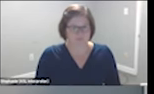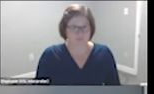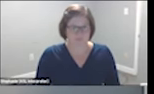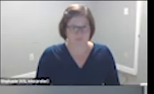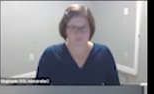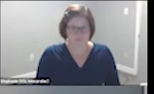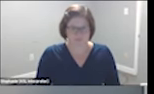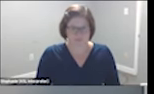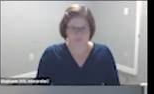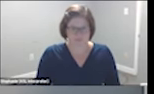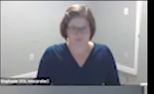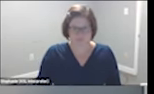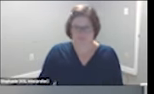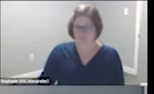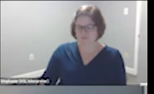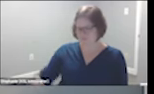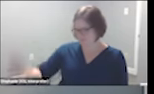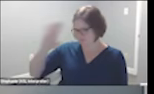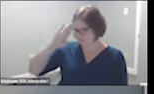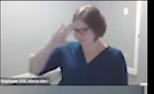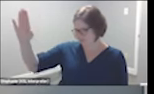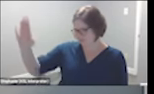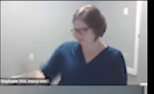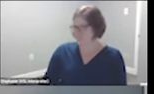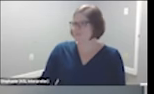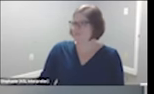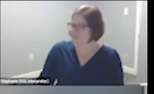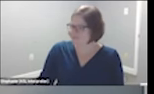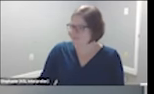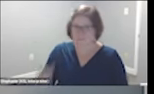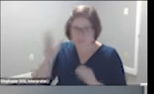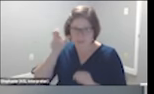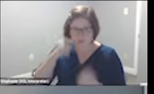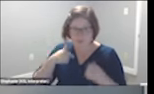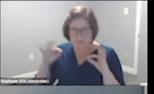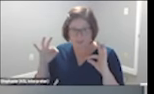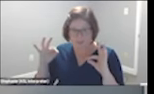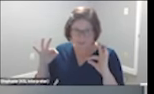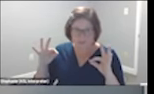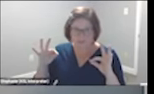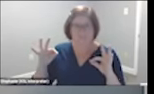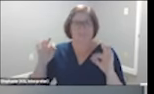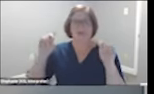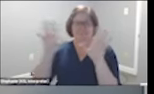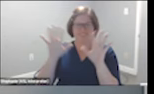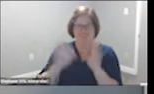Hello. Can you hear me? Is that Yes, Yes. it's working. Okay, sorry.